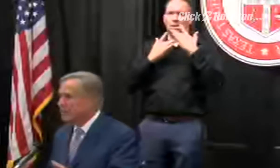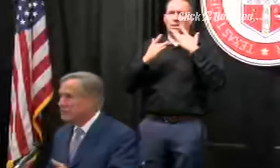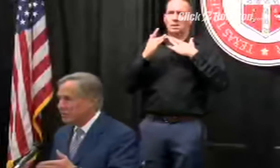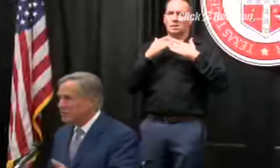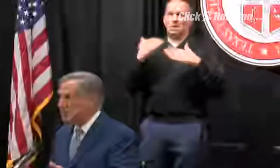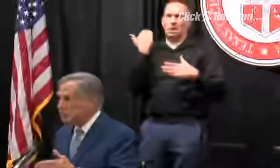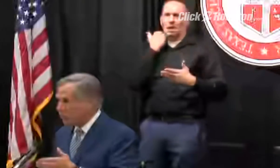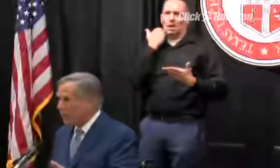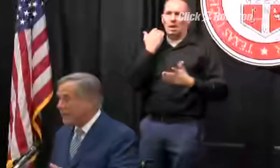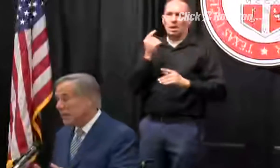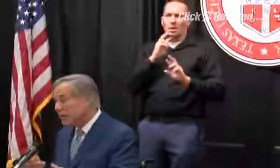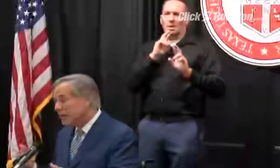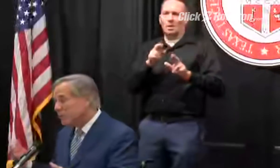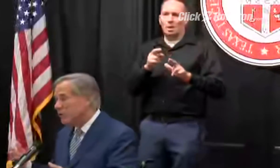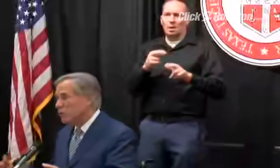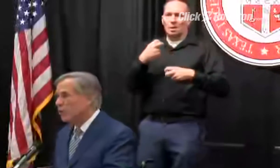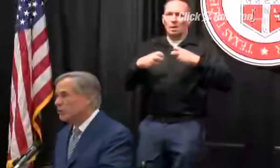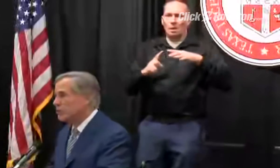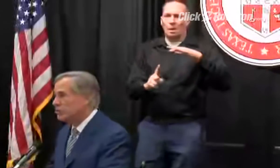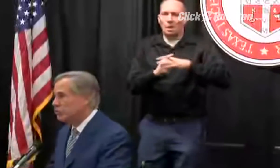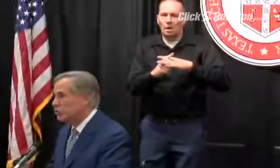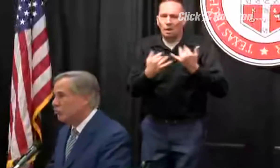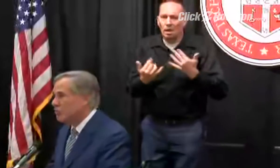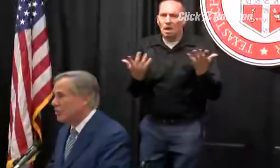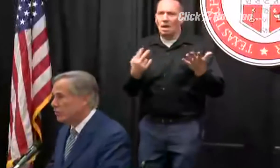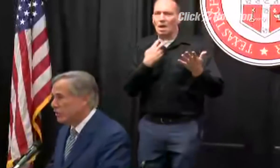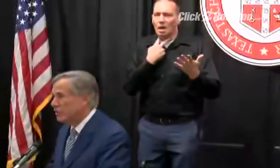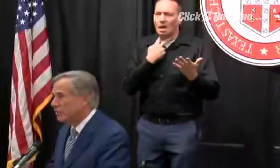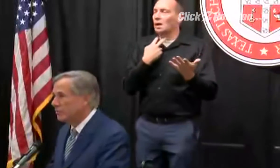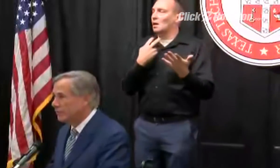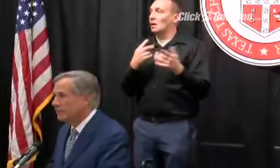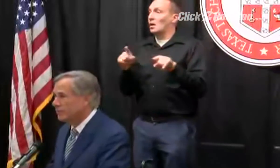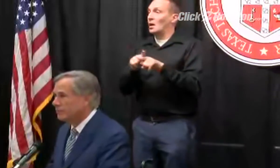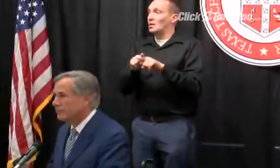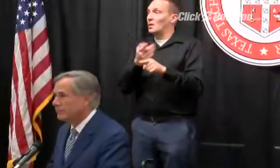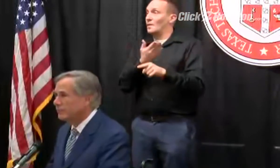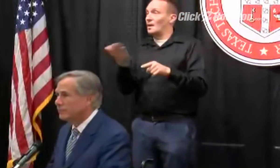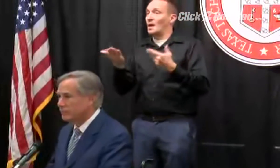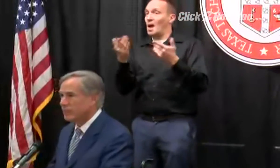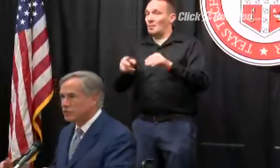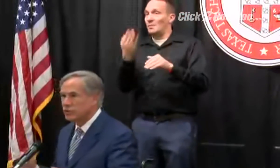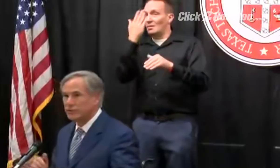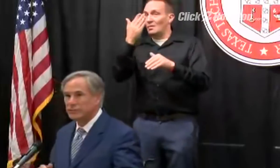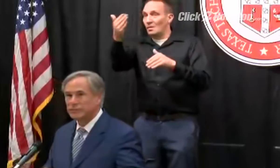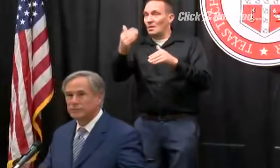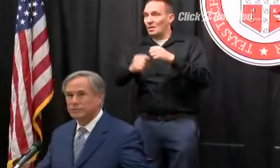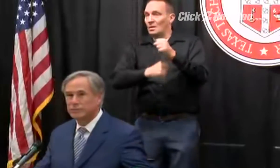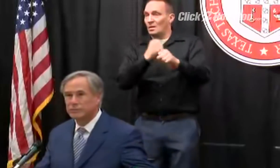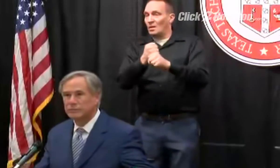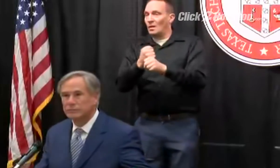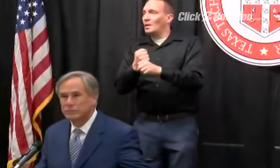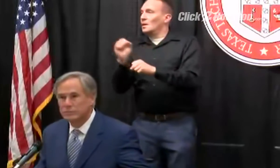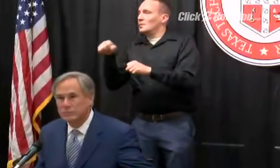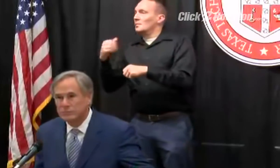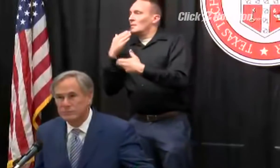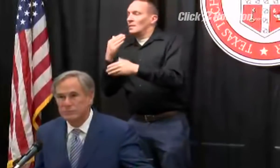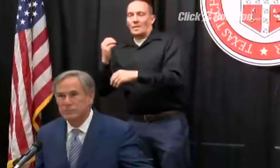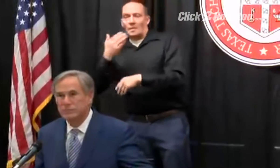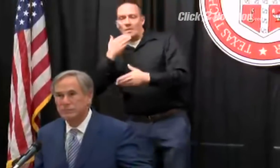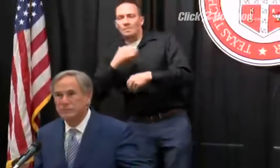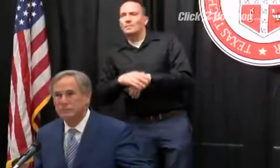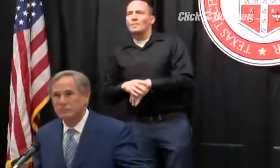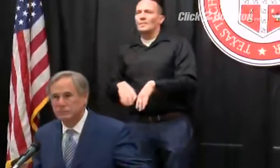medical needs that exist right now and will exist through the remainder of the year. Thank you. Sure. Governor, I'm Matthew